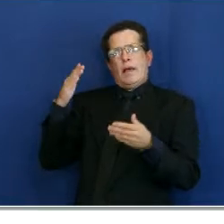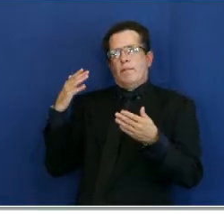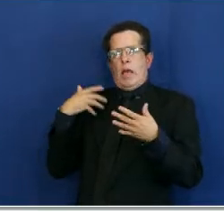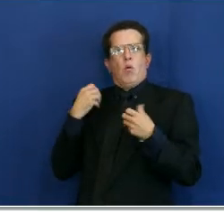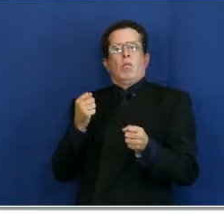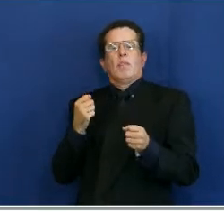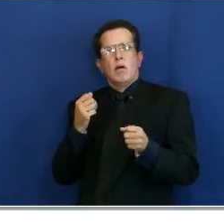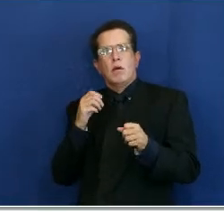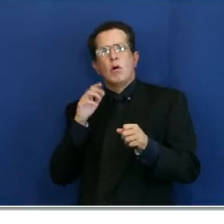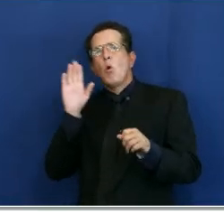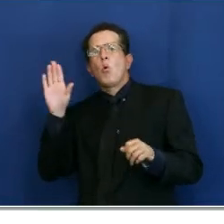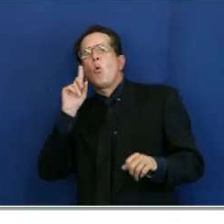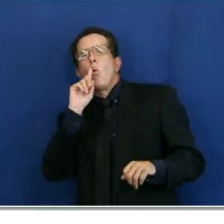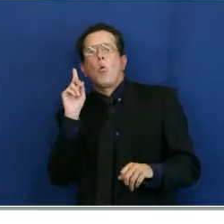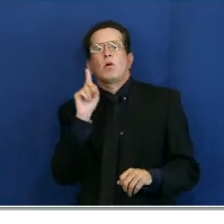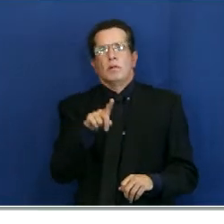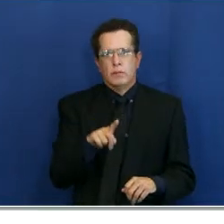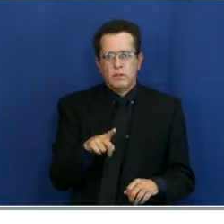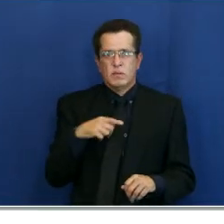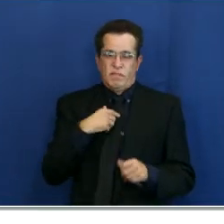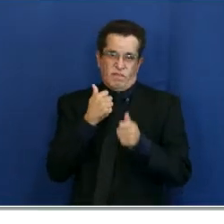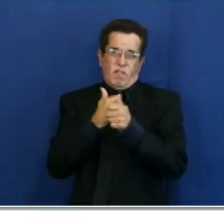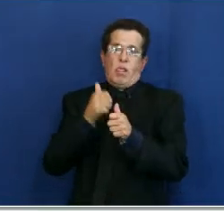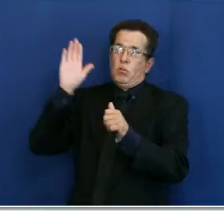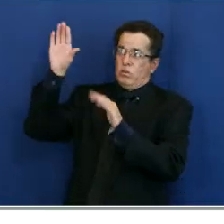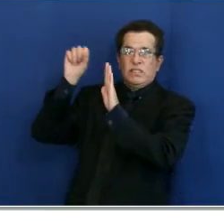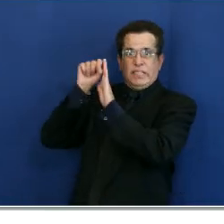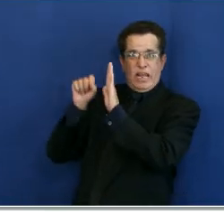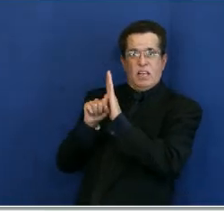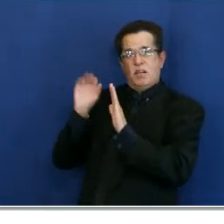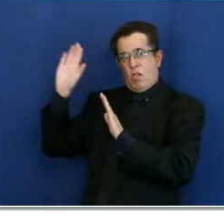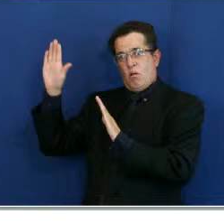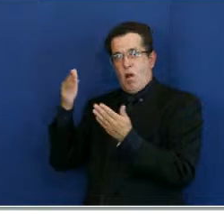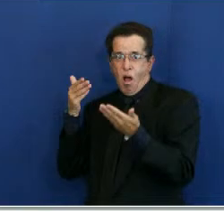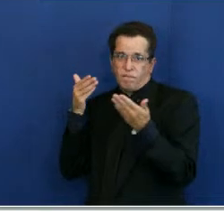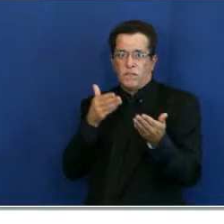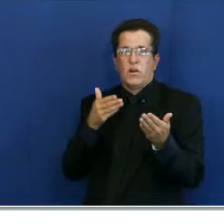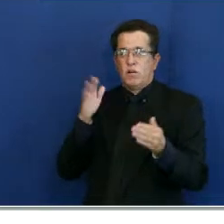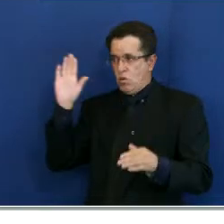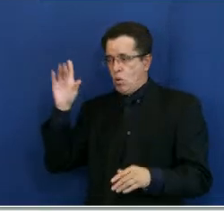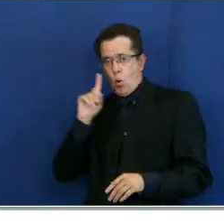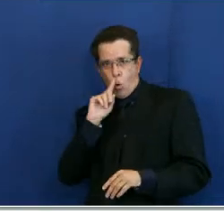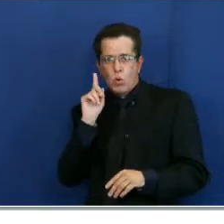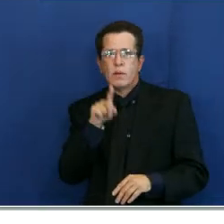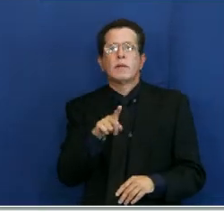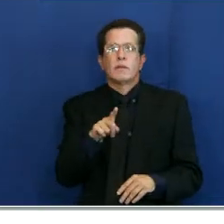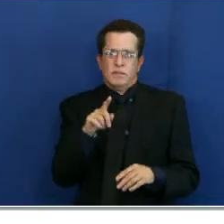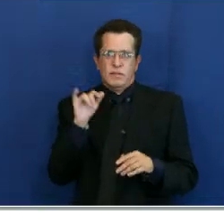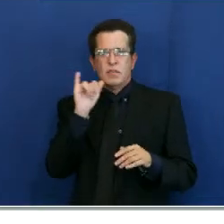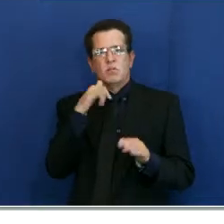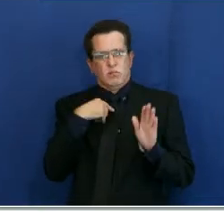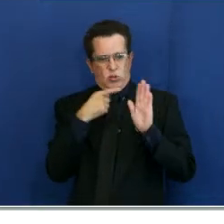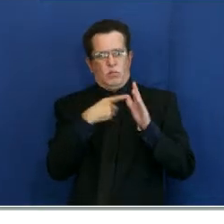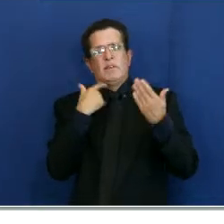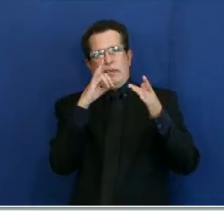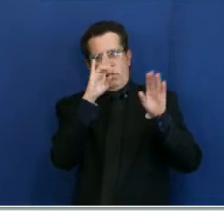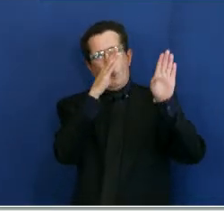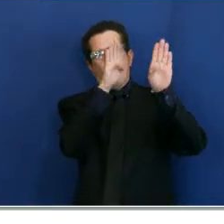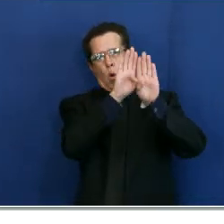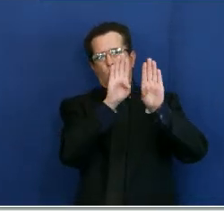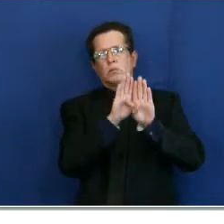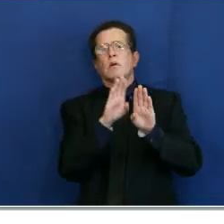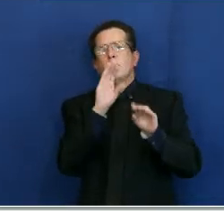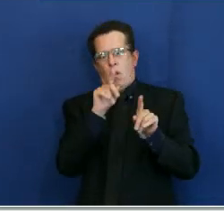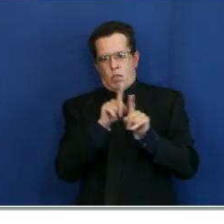state level, as has been already shown by restrictions imposed, but primarily at the